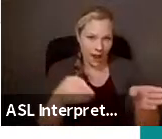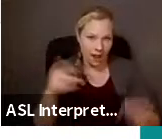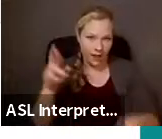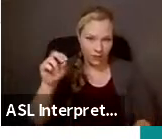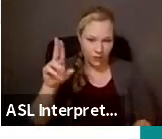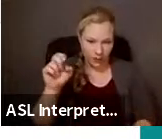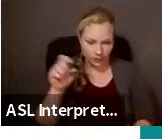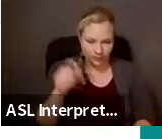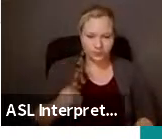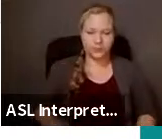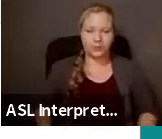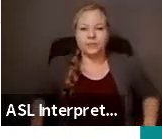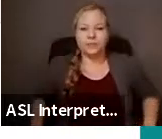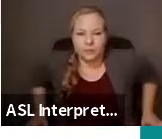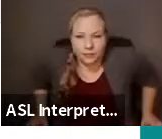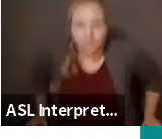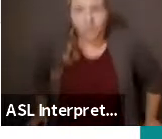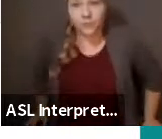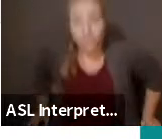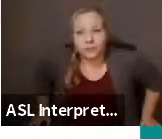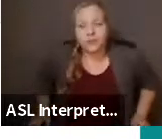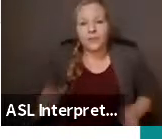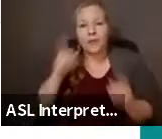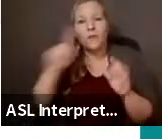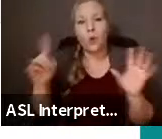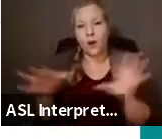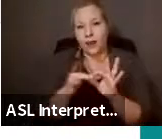to link up to the bridge there.